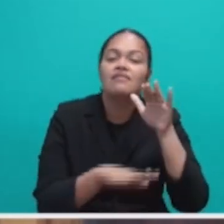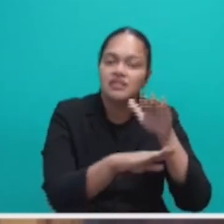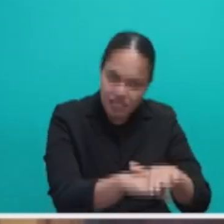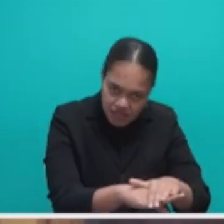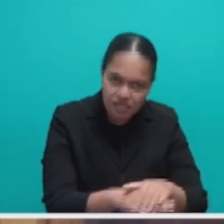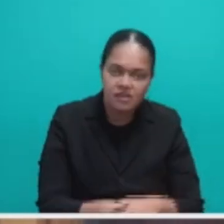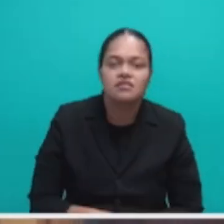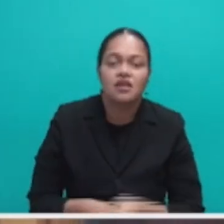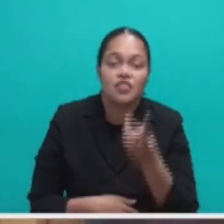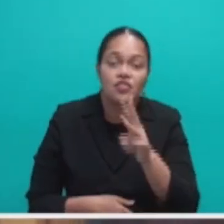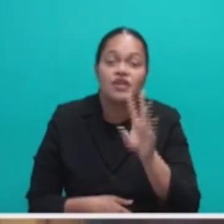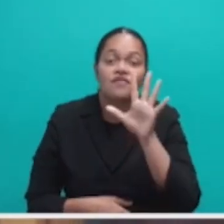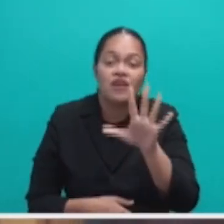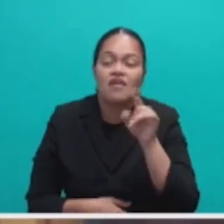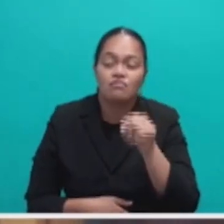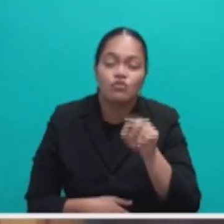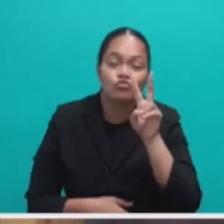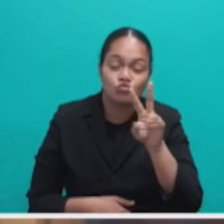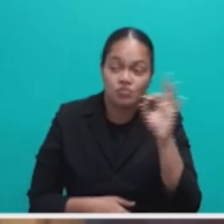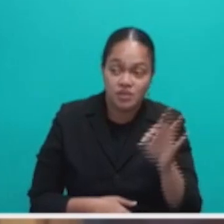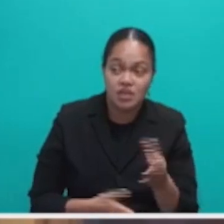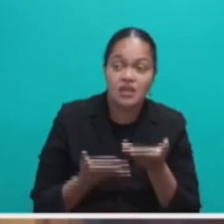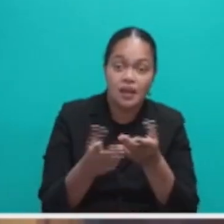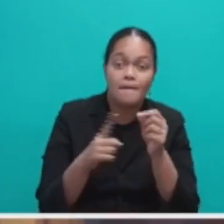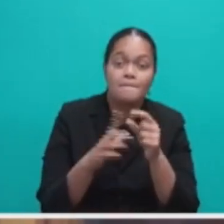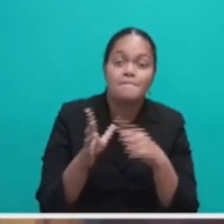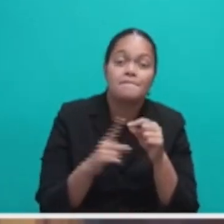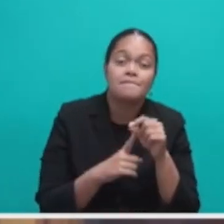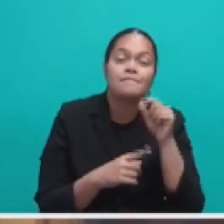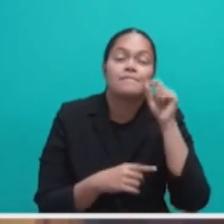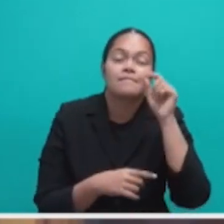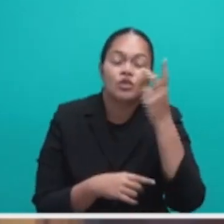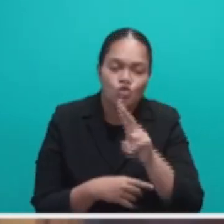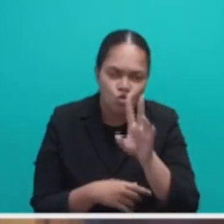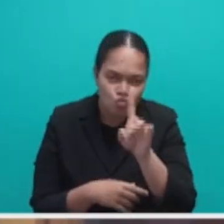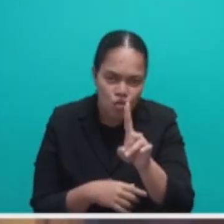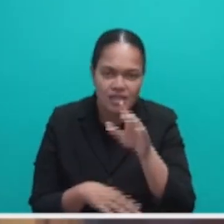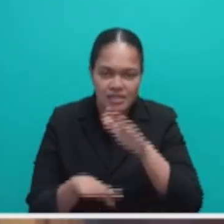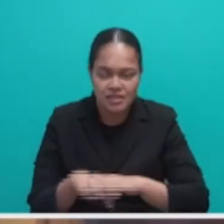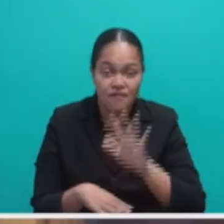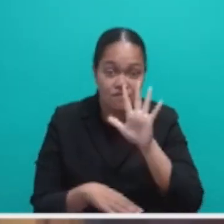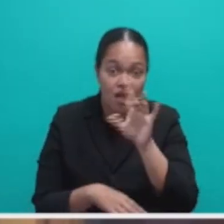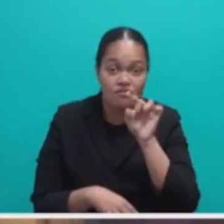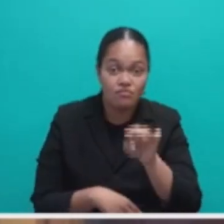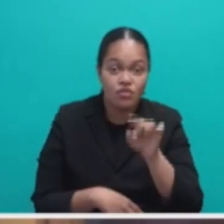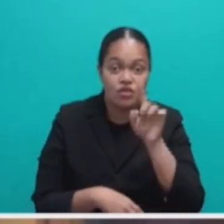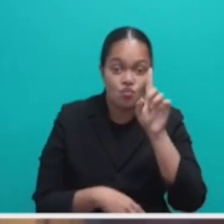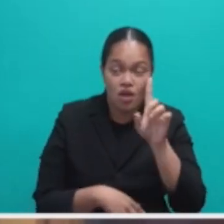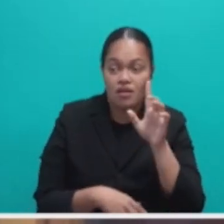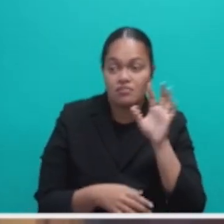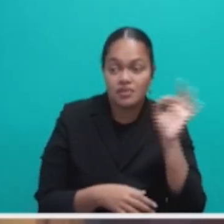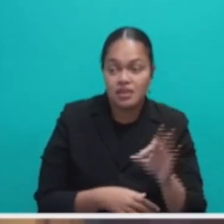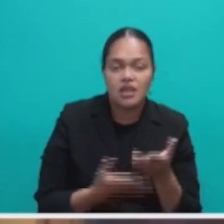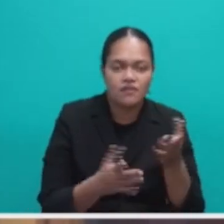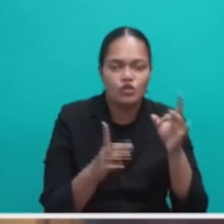the 35.82% of voters that gave PEP 21 seats, and the 5.14% of voters that